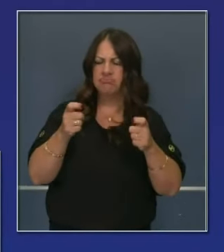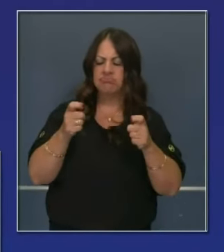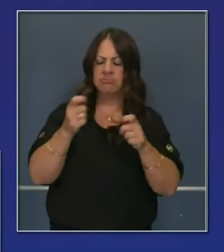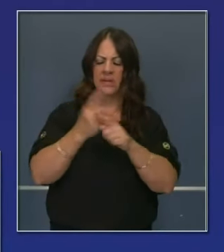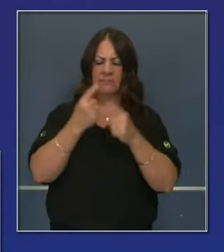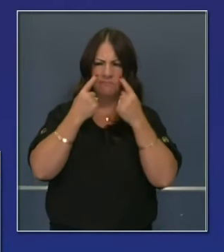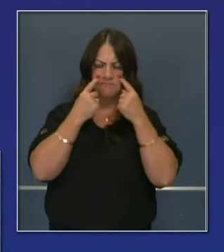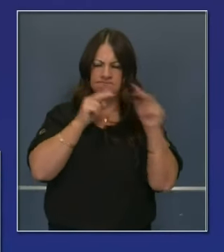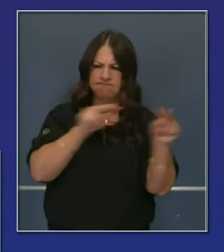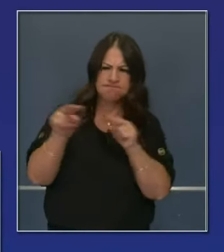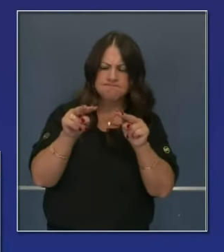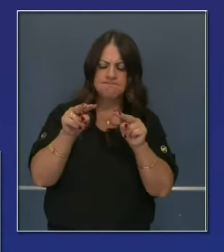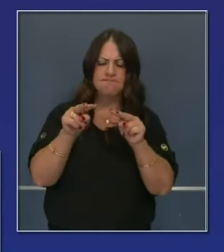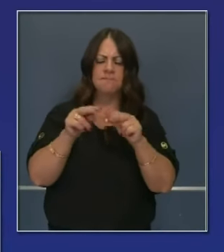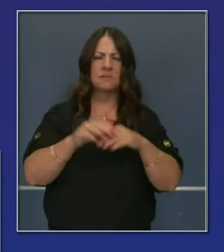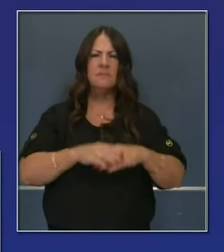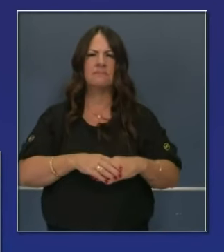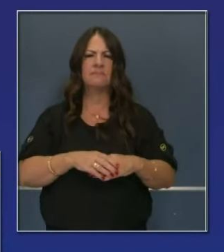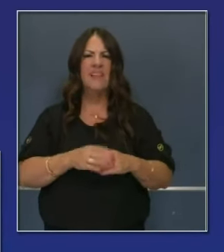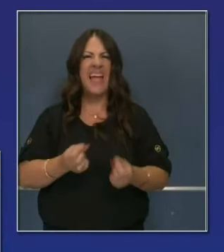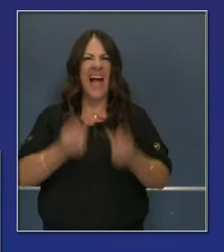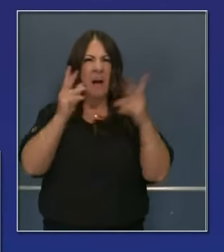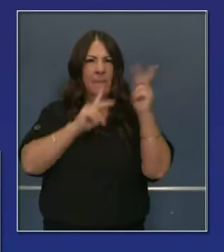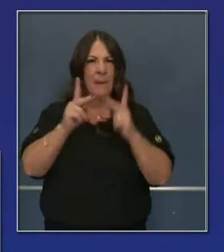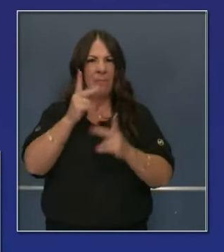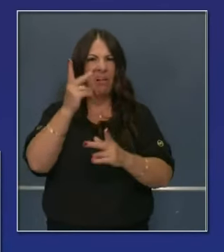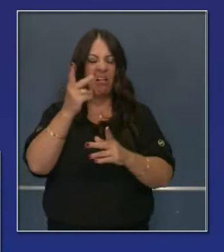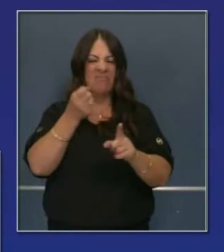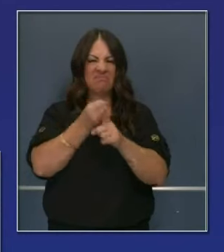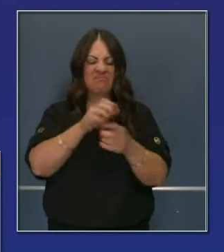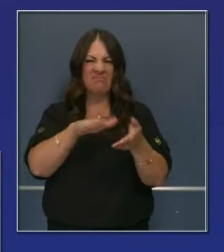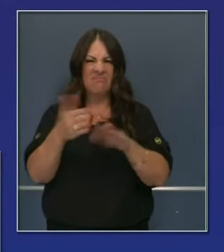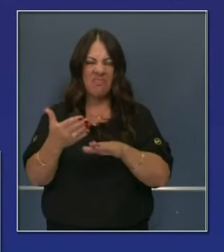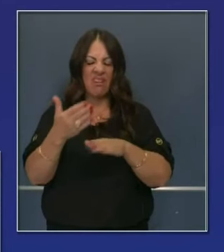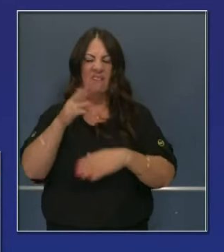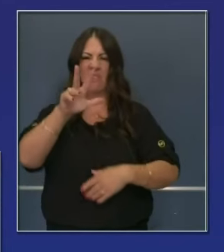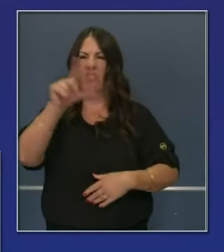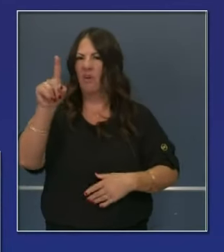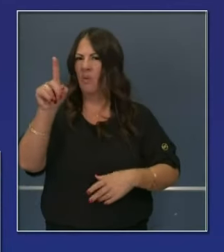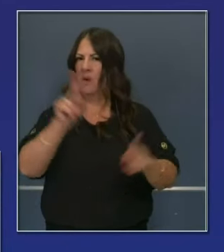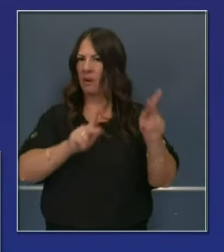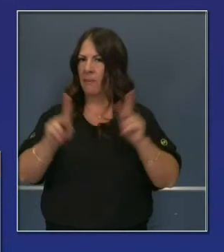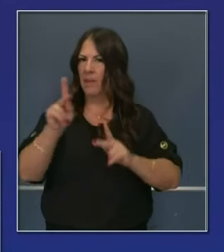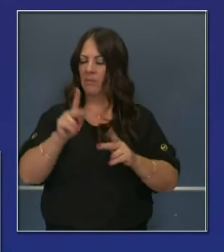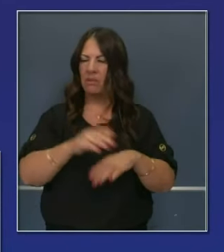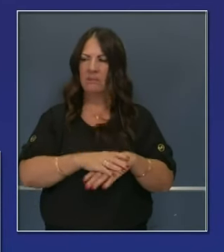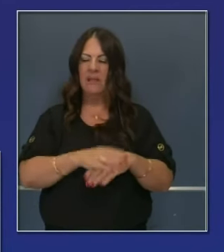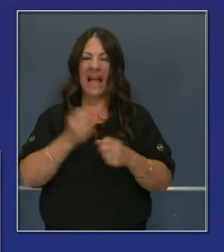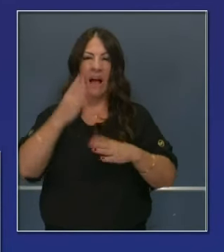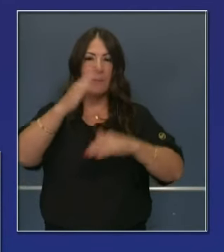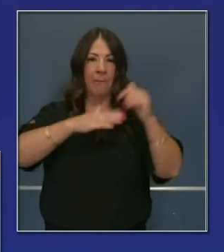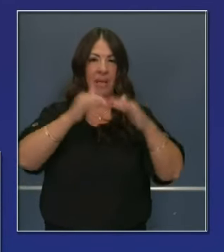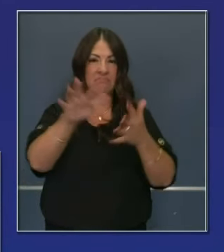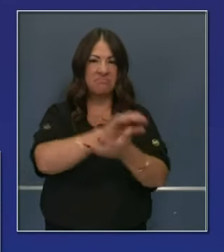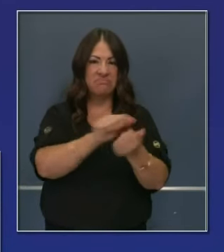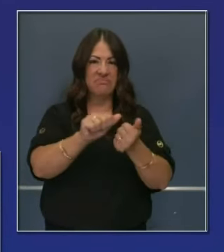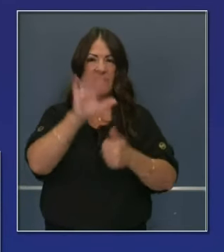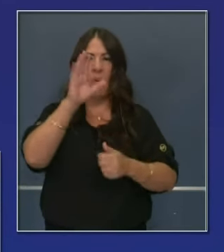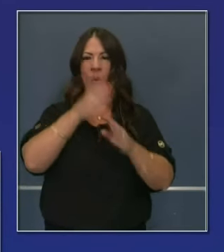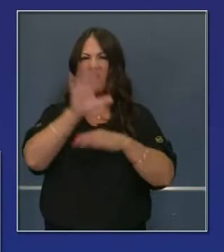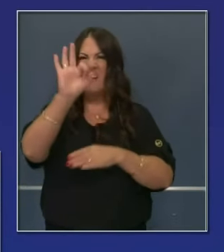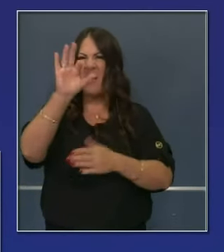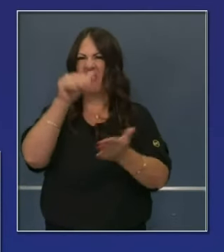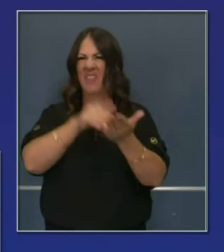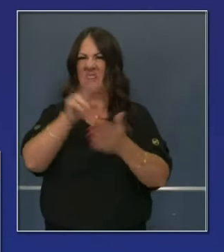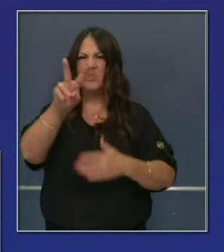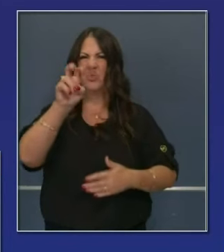lives that have been lost in this wildfire season, almost 10,000 structures, 9,282 structures